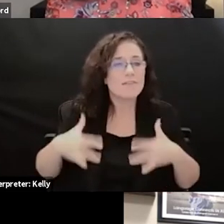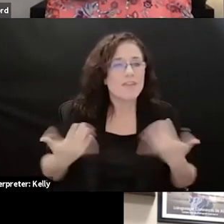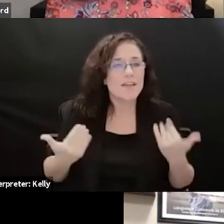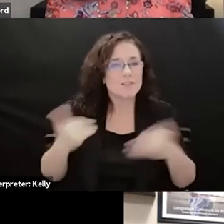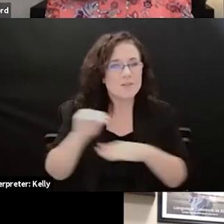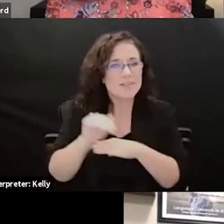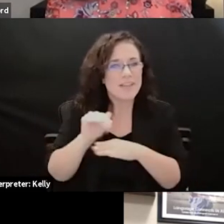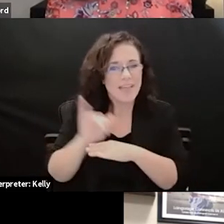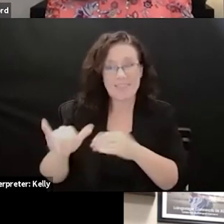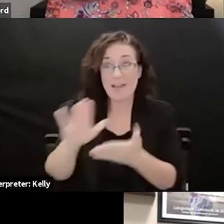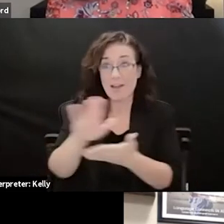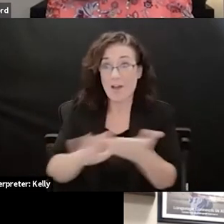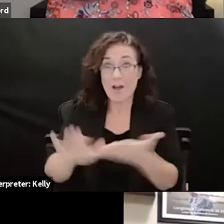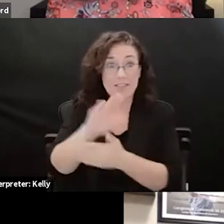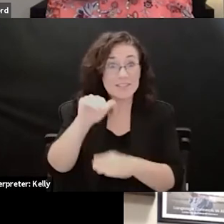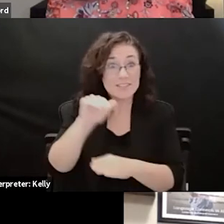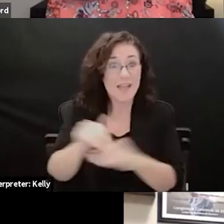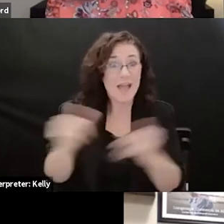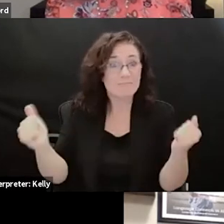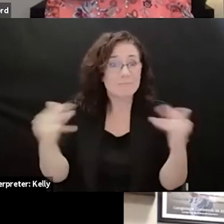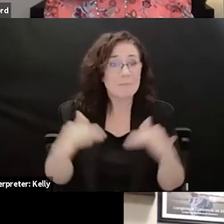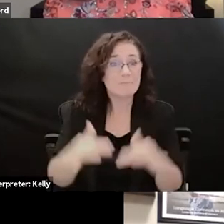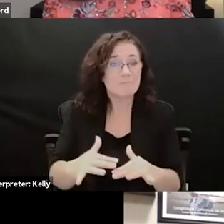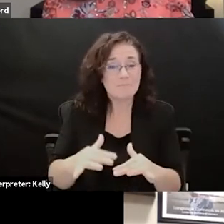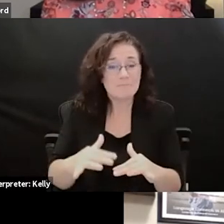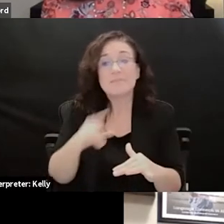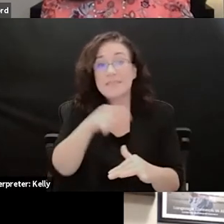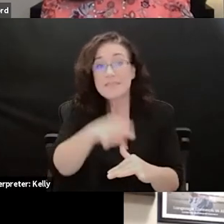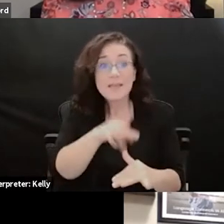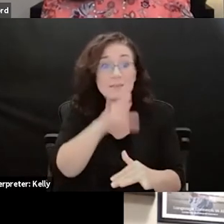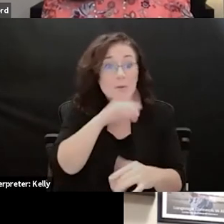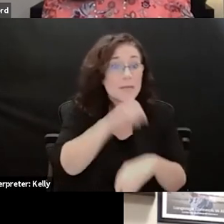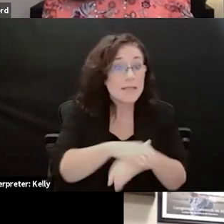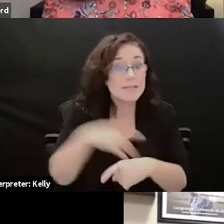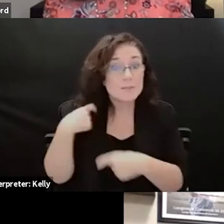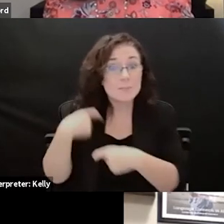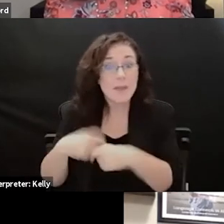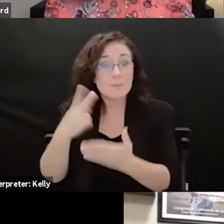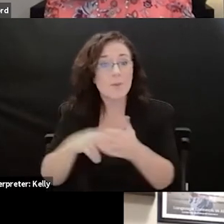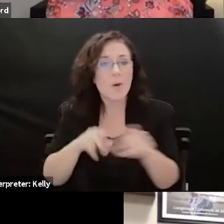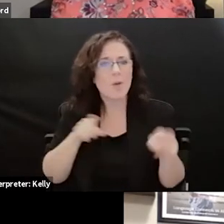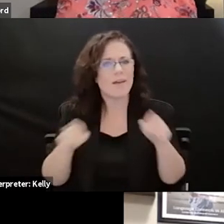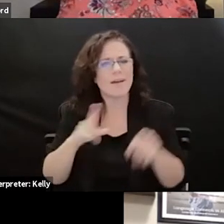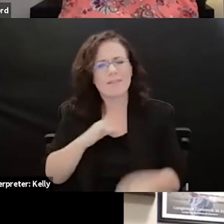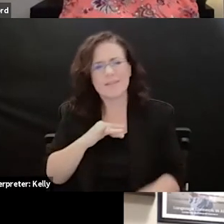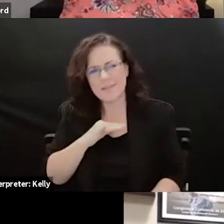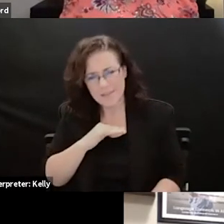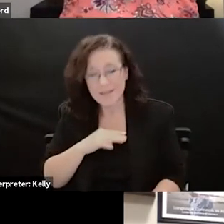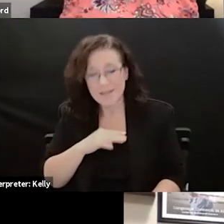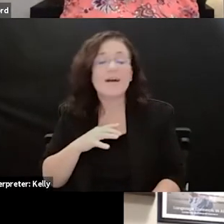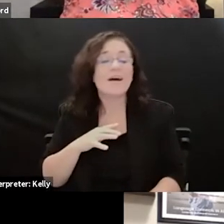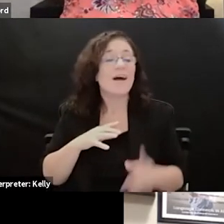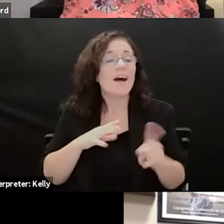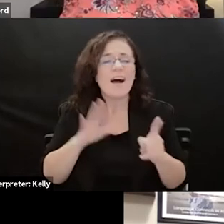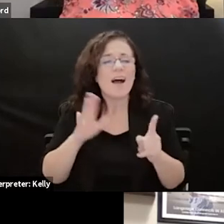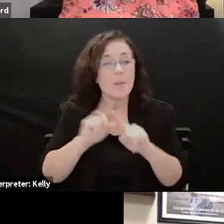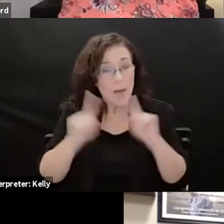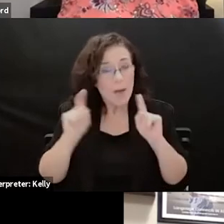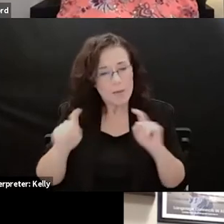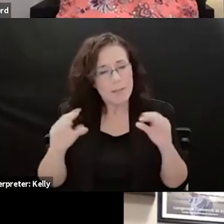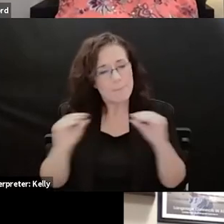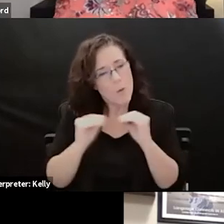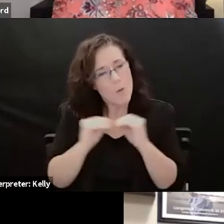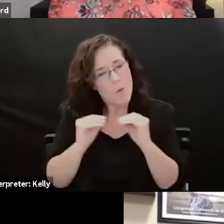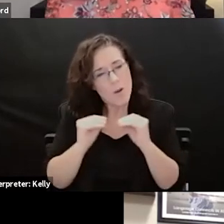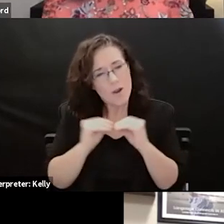college night uh the that was given in spanish um recently but there needs to be so much more and it needs to be in our daily